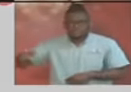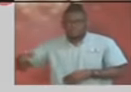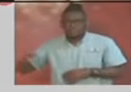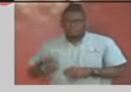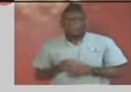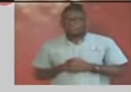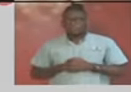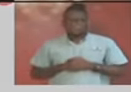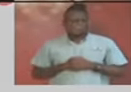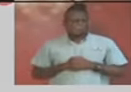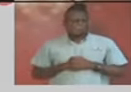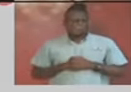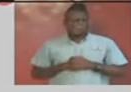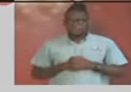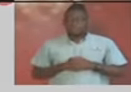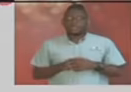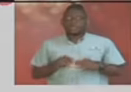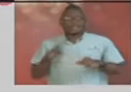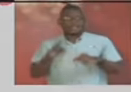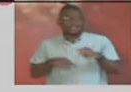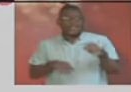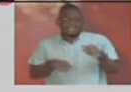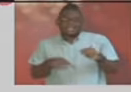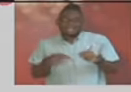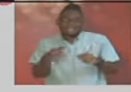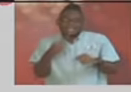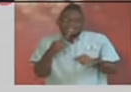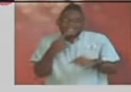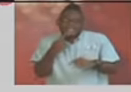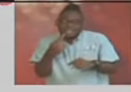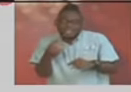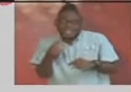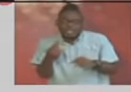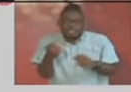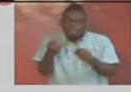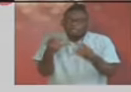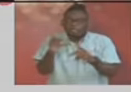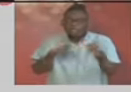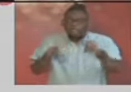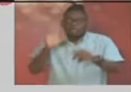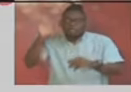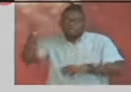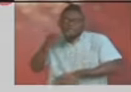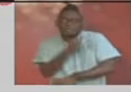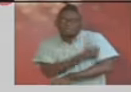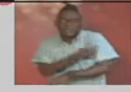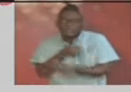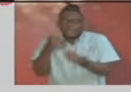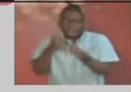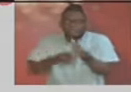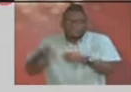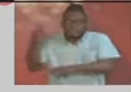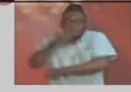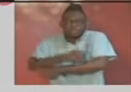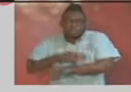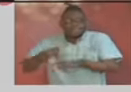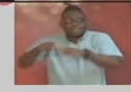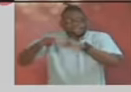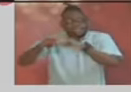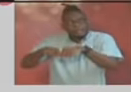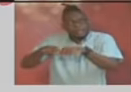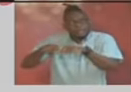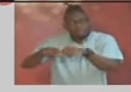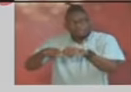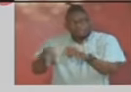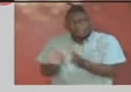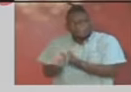rate of vaccination. It depends on a lot of factors. It depends on the uptake from the population, most importantly. When we do